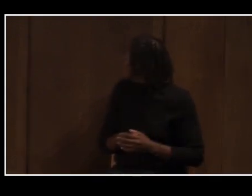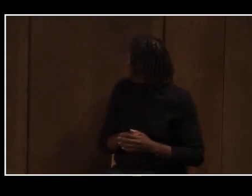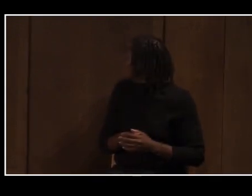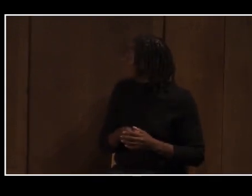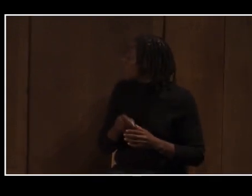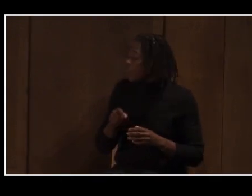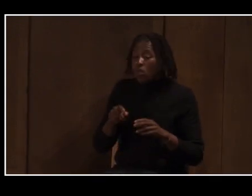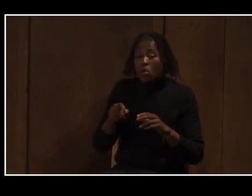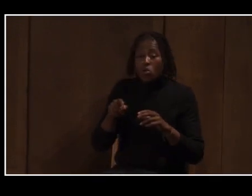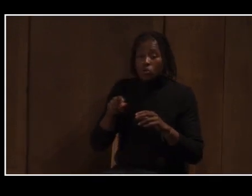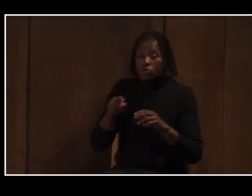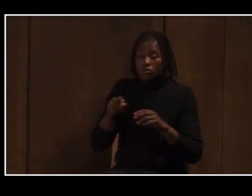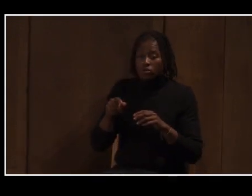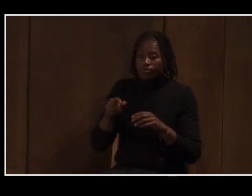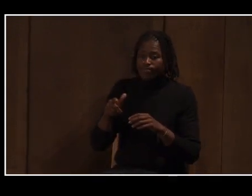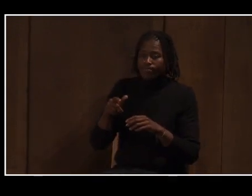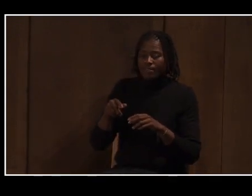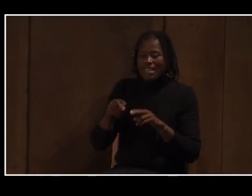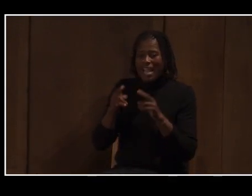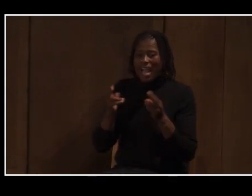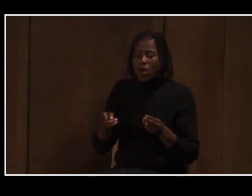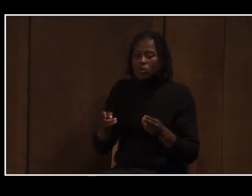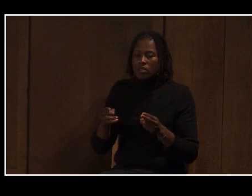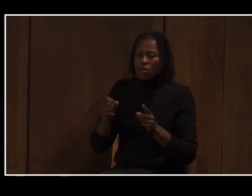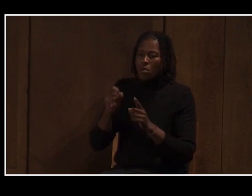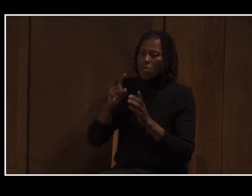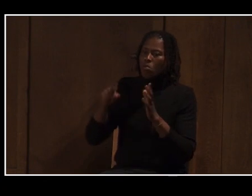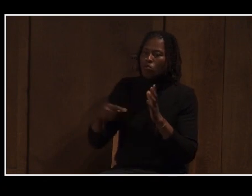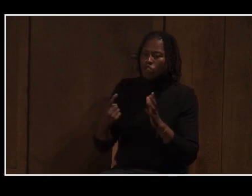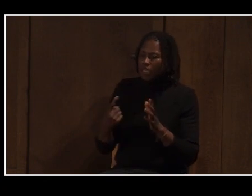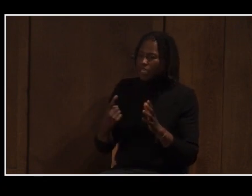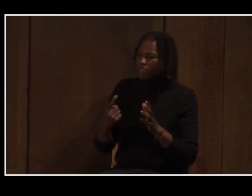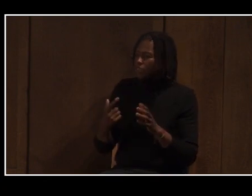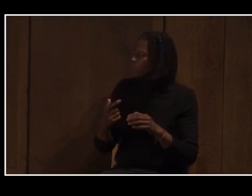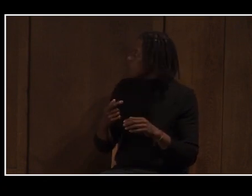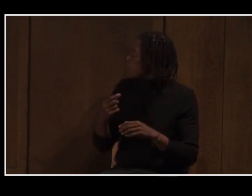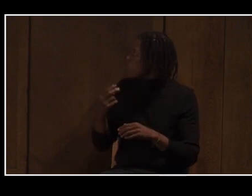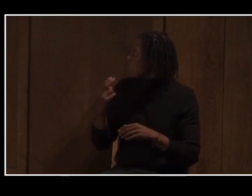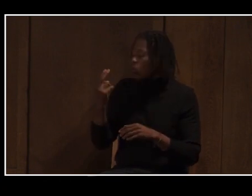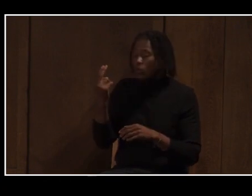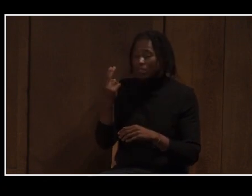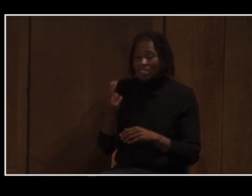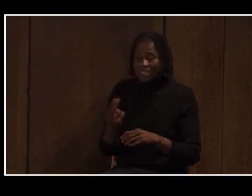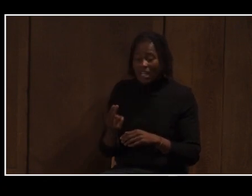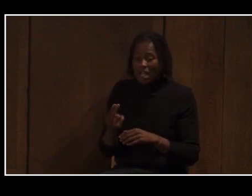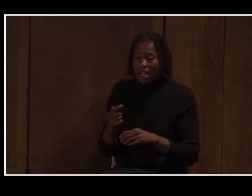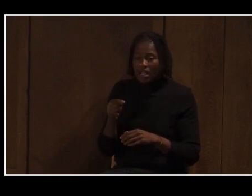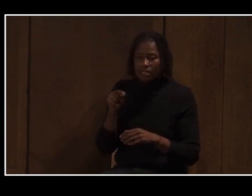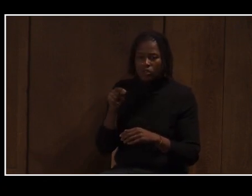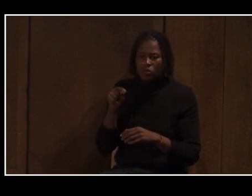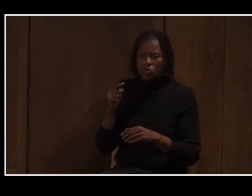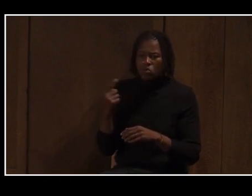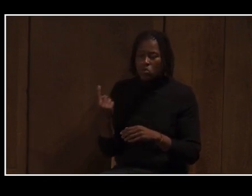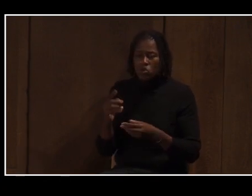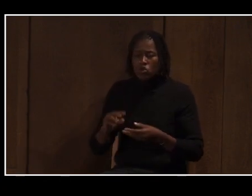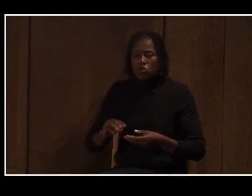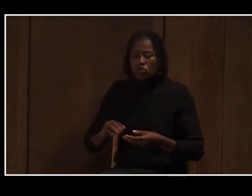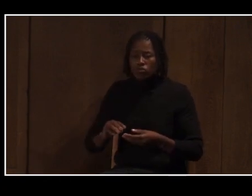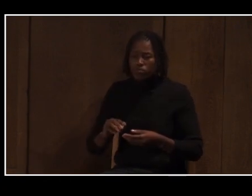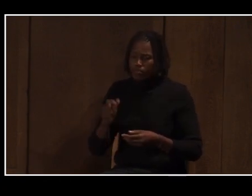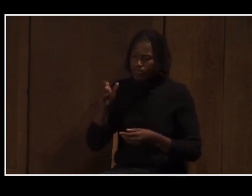Those housing projects were conceived and designed by Minoru Yamasaki, who also gave the blueprints for the World Trade Center that opened